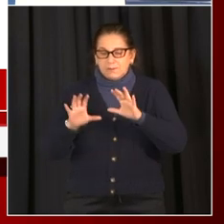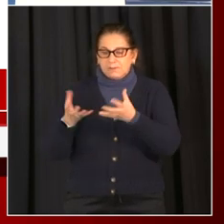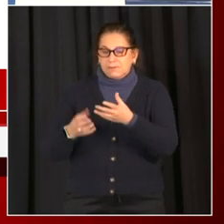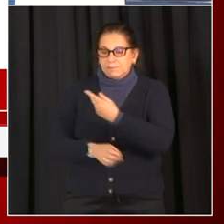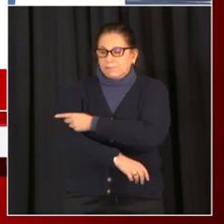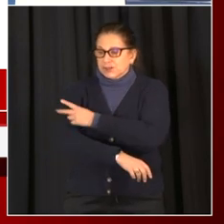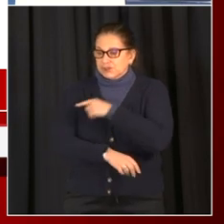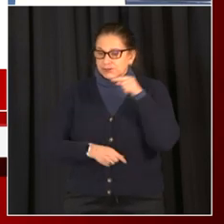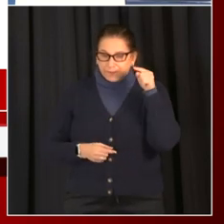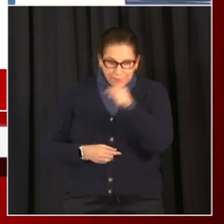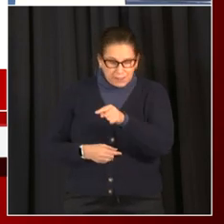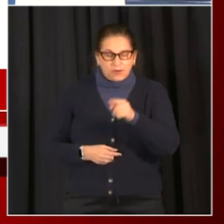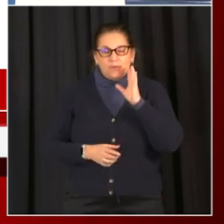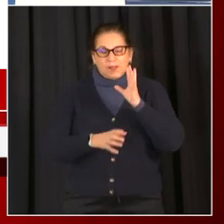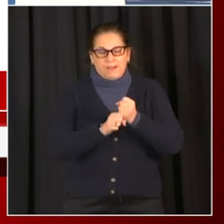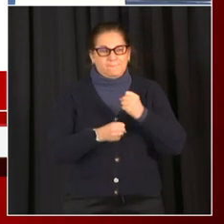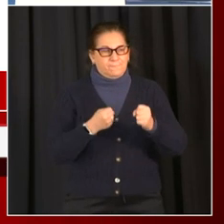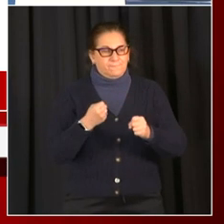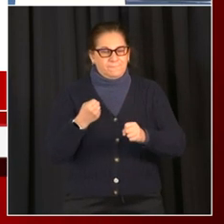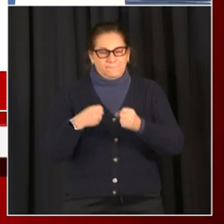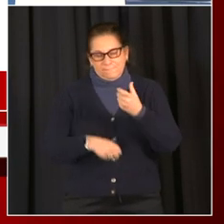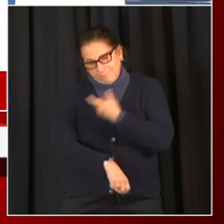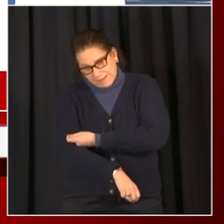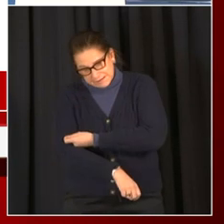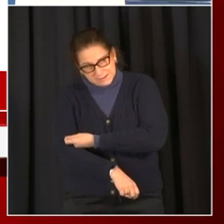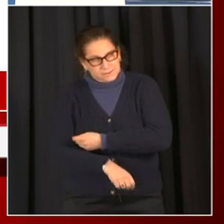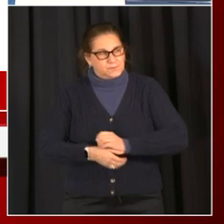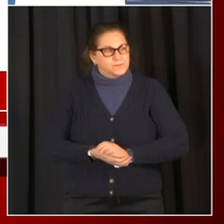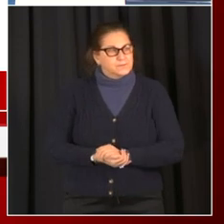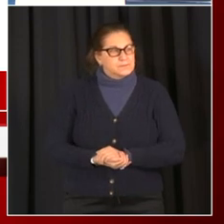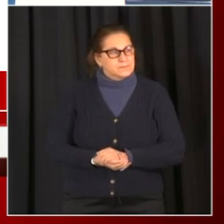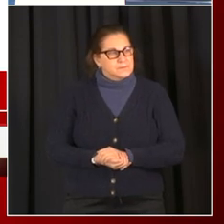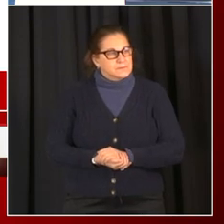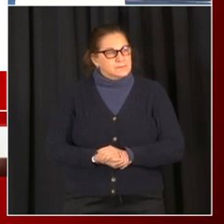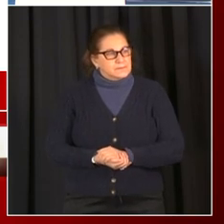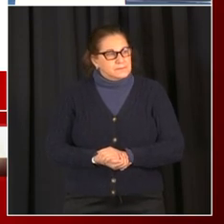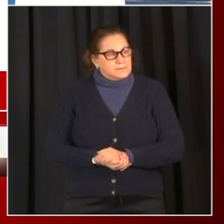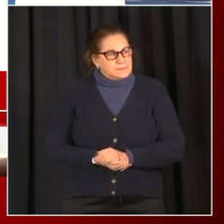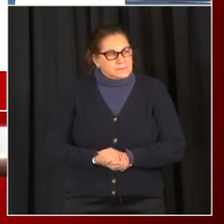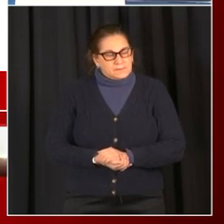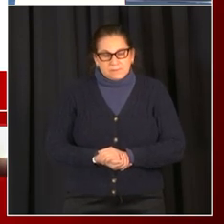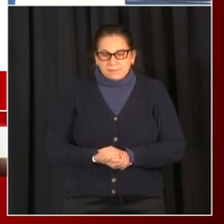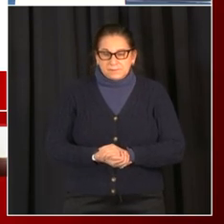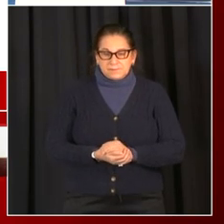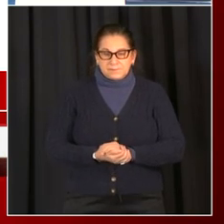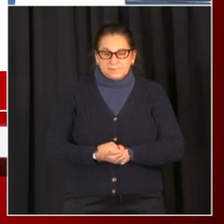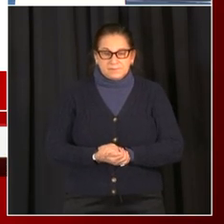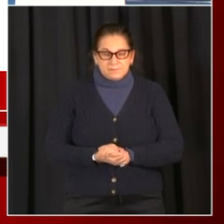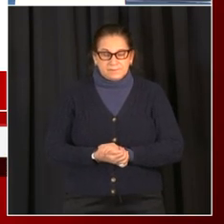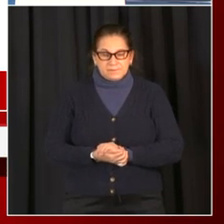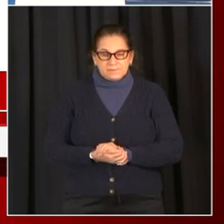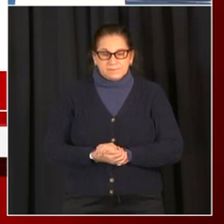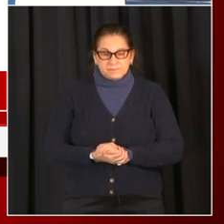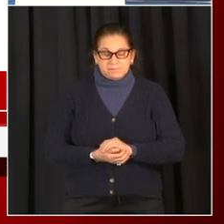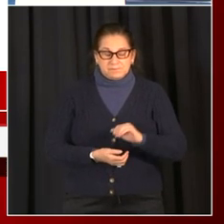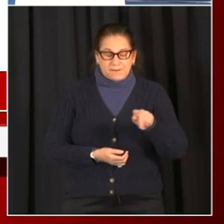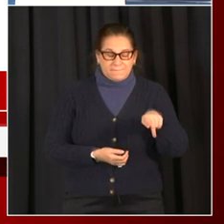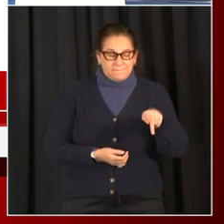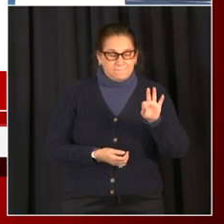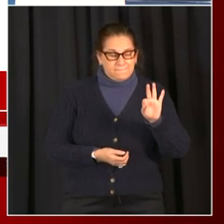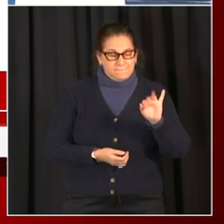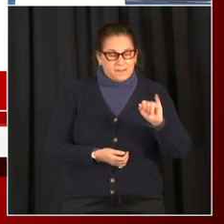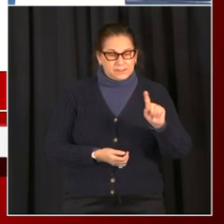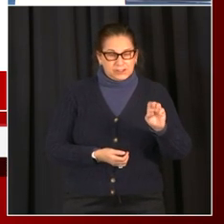With the Moderna vaccine, which is similarly as effective as the PFIZER vaccine and has a similar immune response